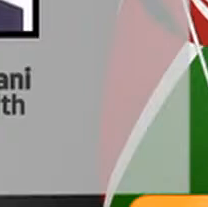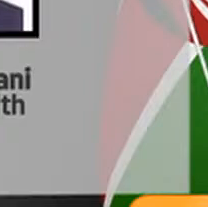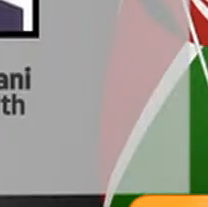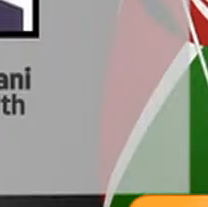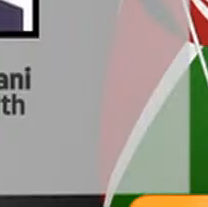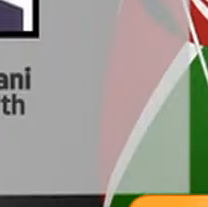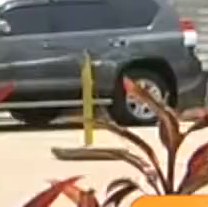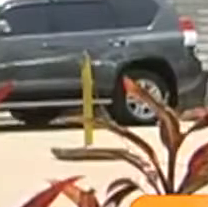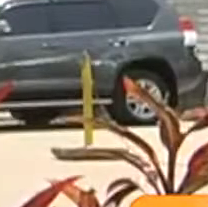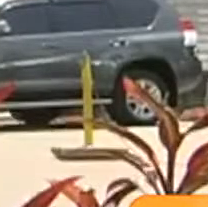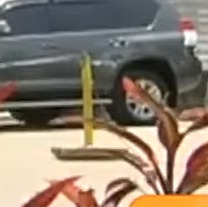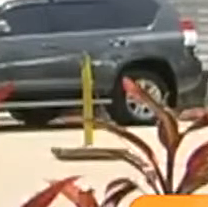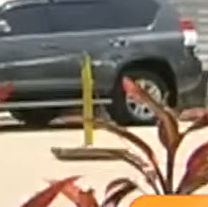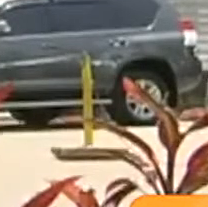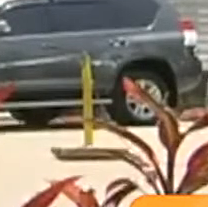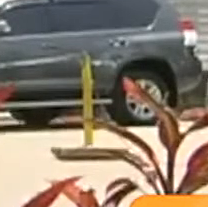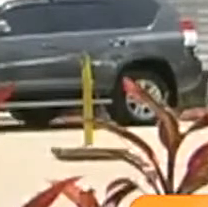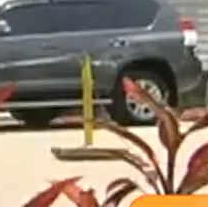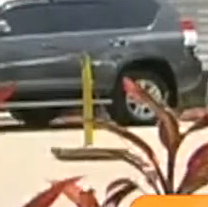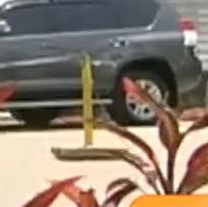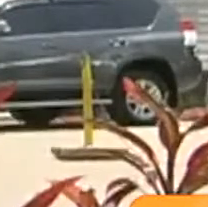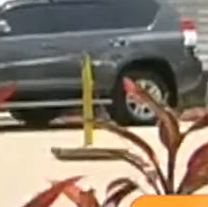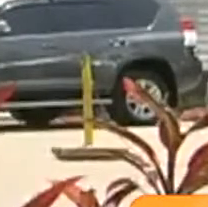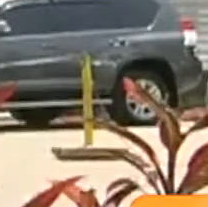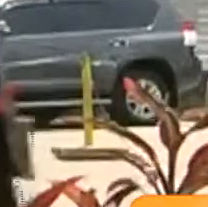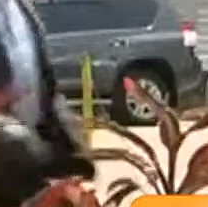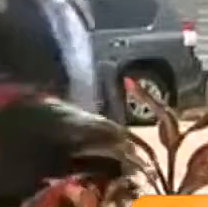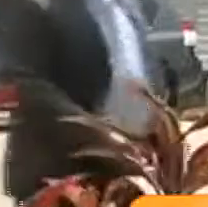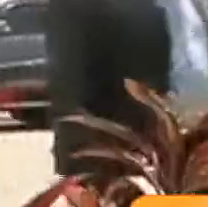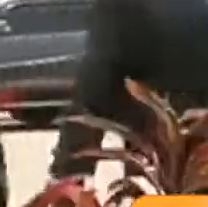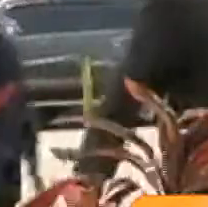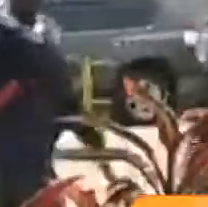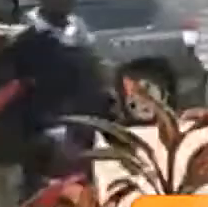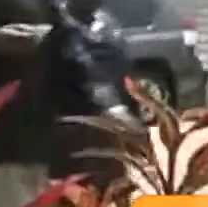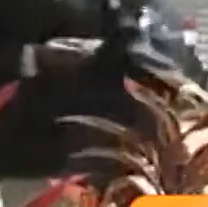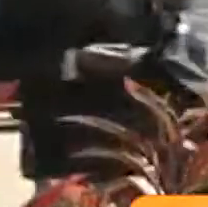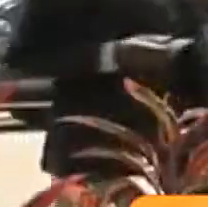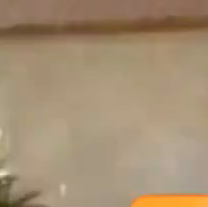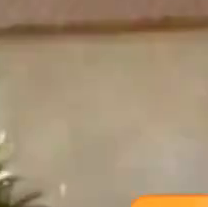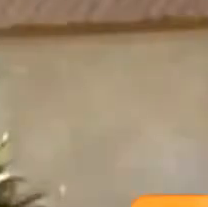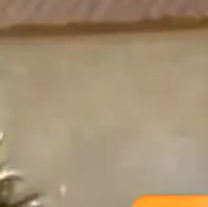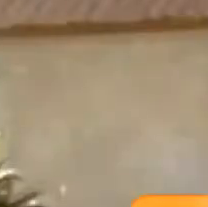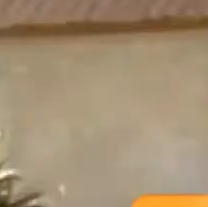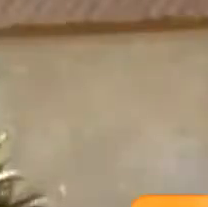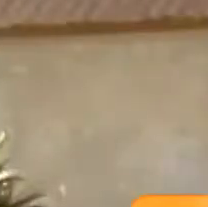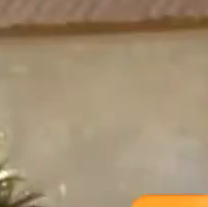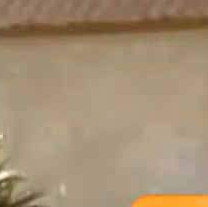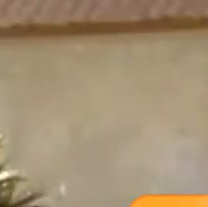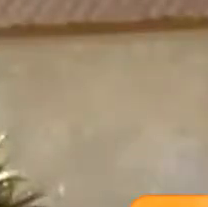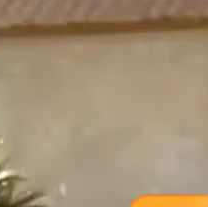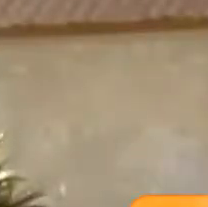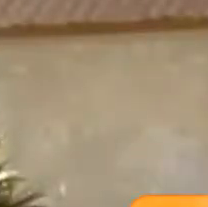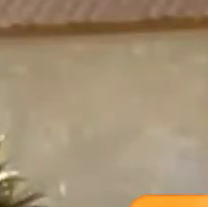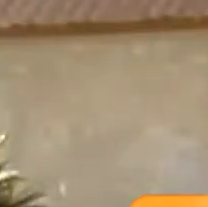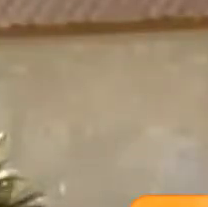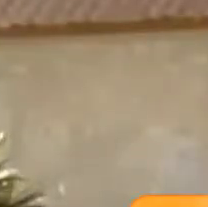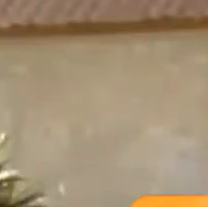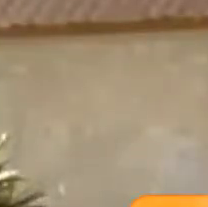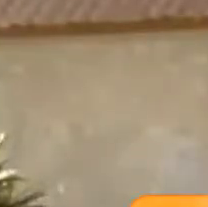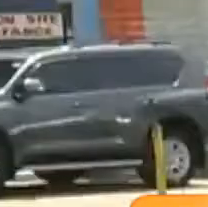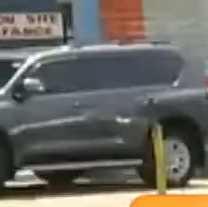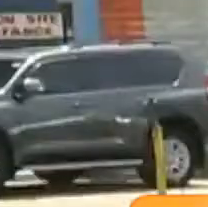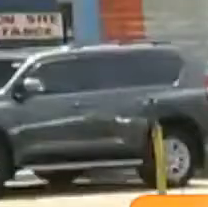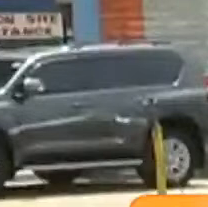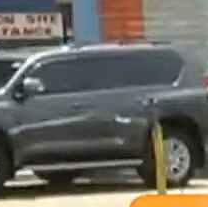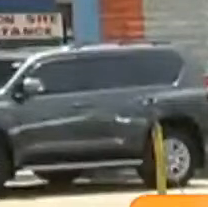Khatib Mwashetani. It is, however, notable that once again, the list missed the gender ratio as men towered over women with